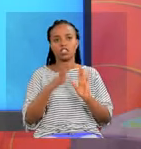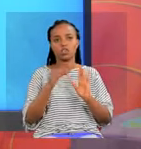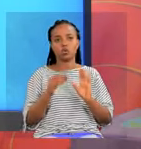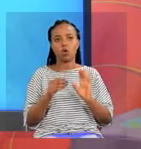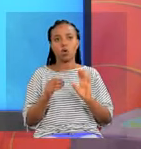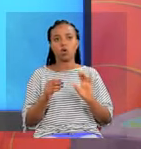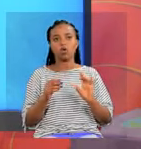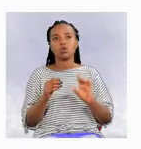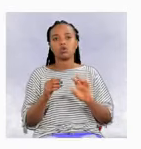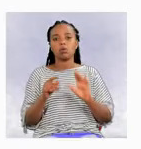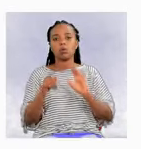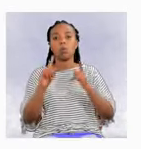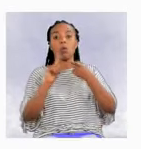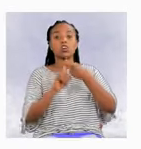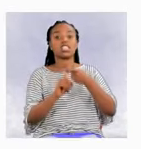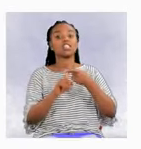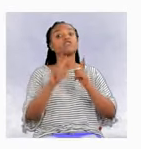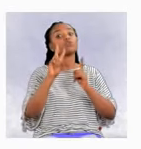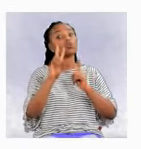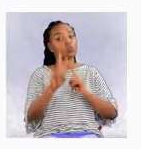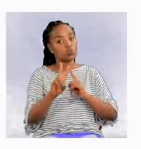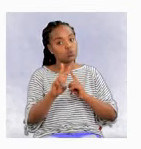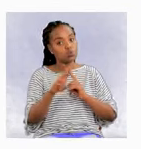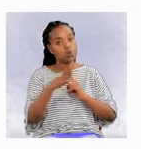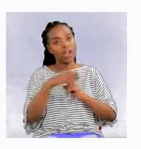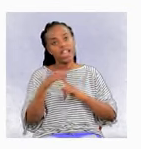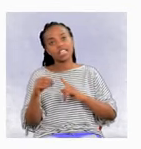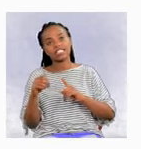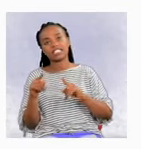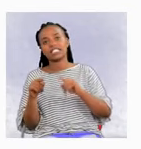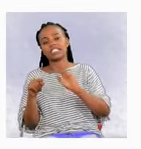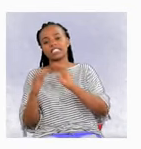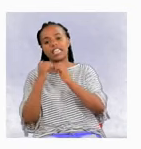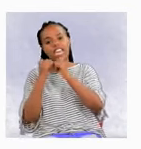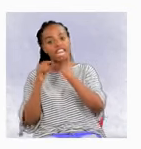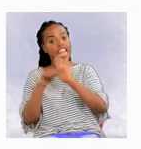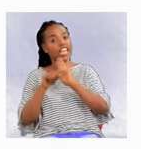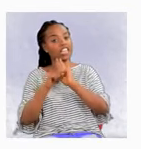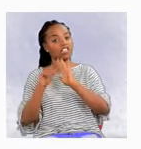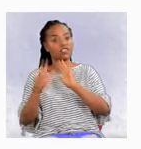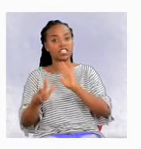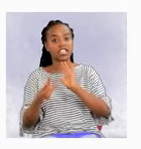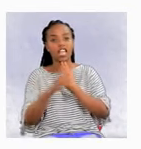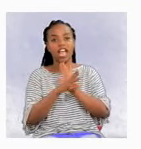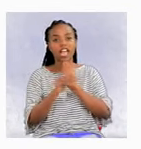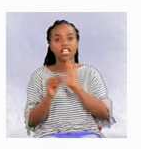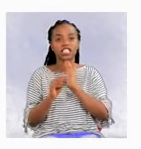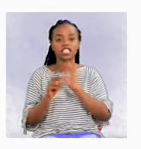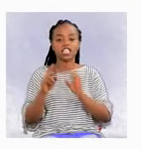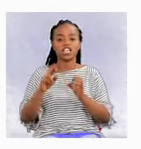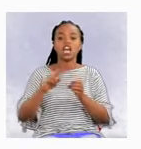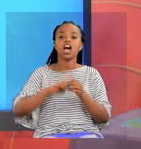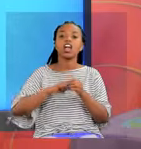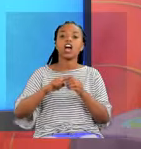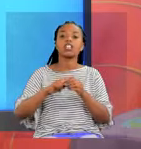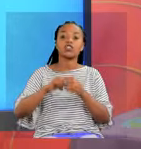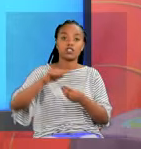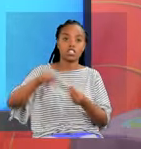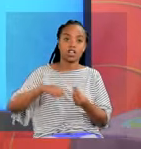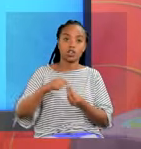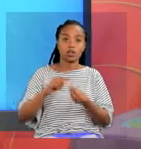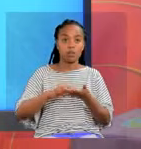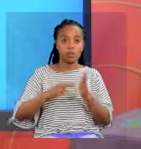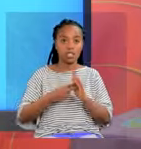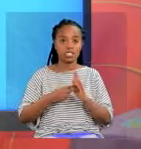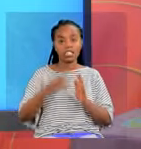is positive 2 and negative 3. And radius of the circle, the square root